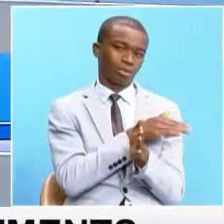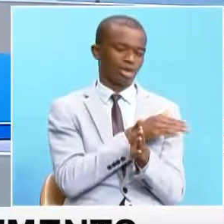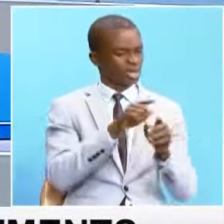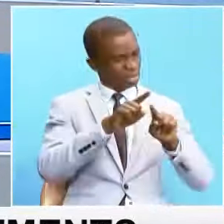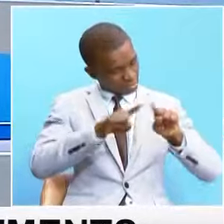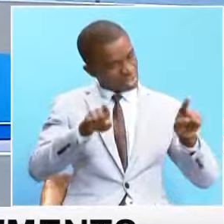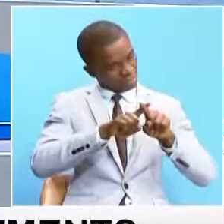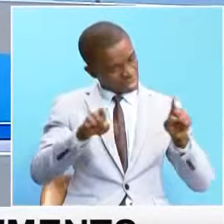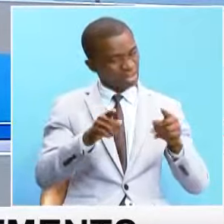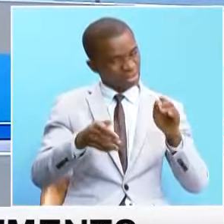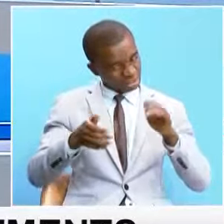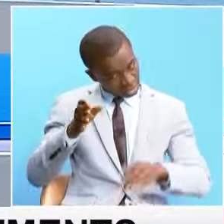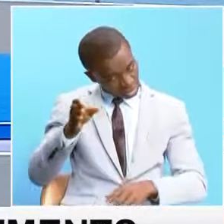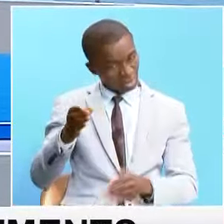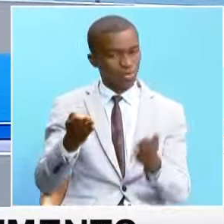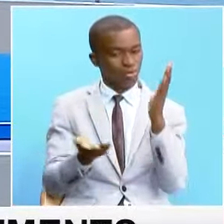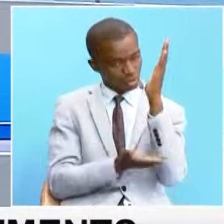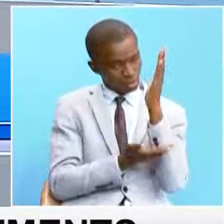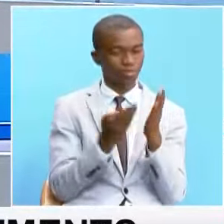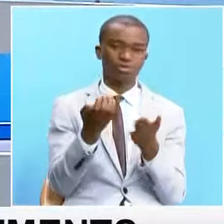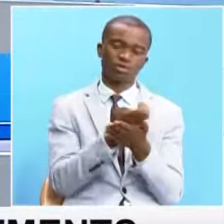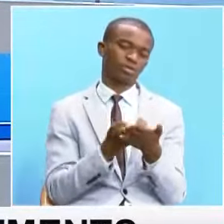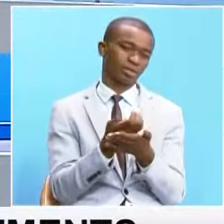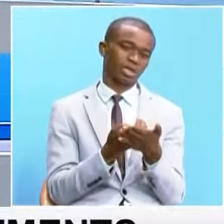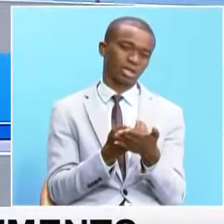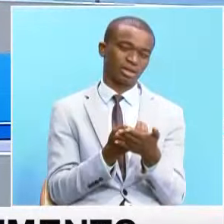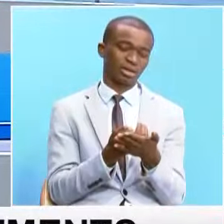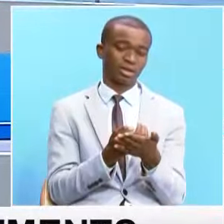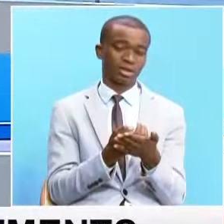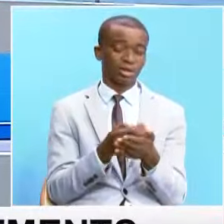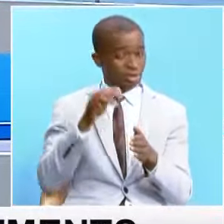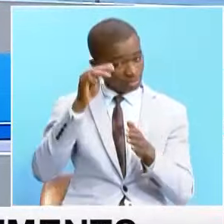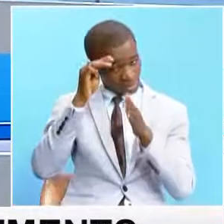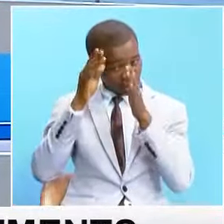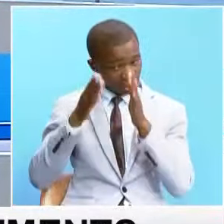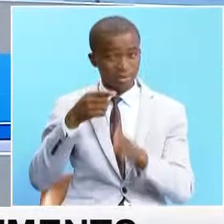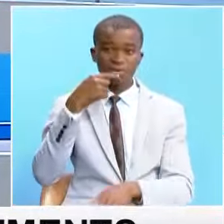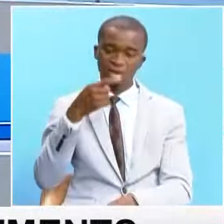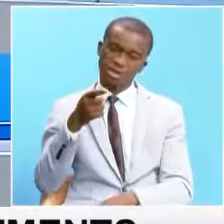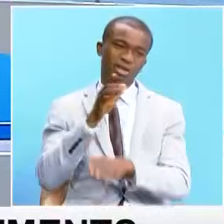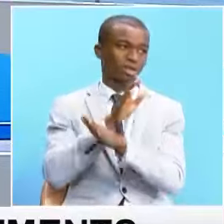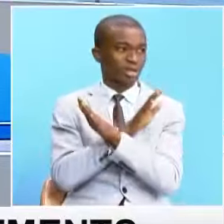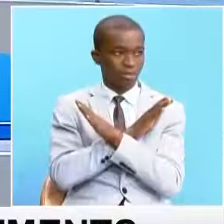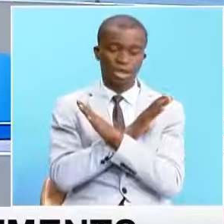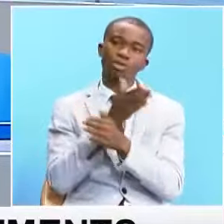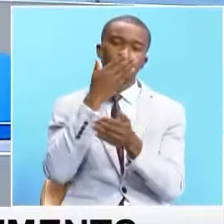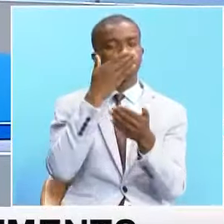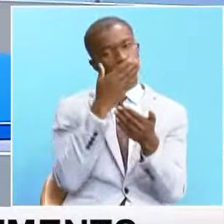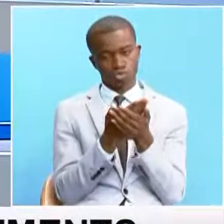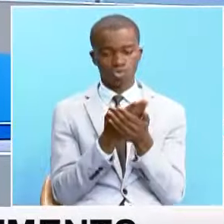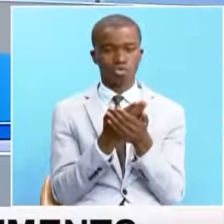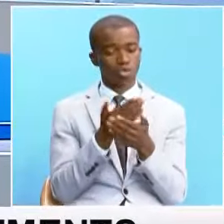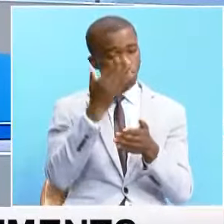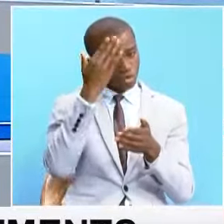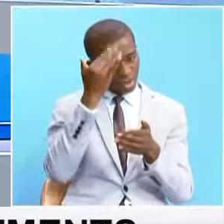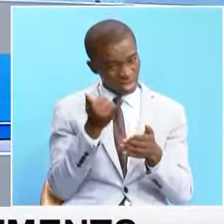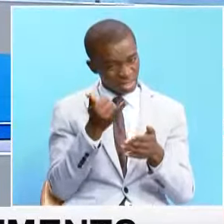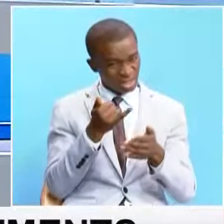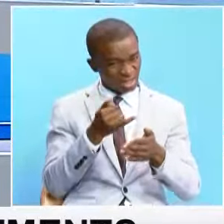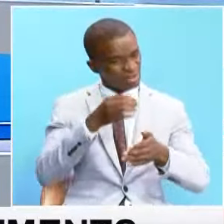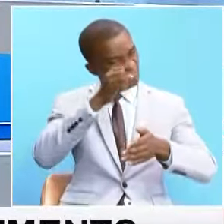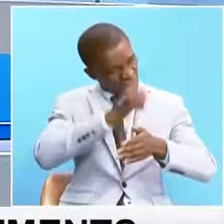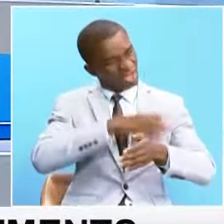economy. Mr. Mulenga says Zambia is the best investment destination in the region, with a youthful and energetic human capital that